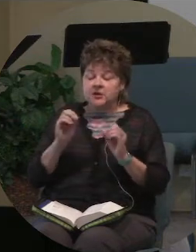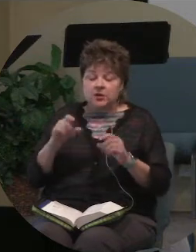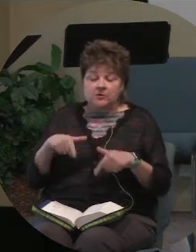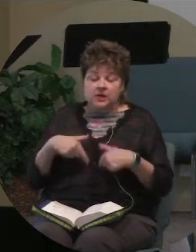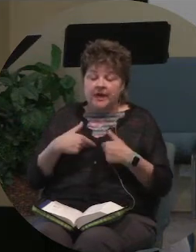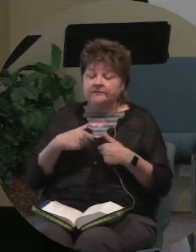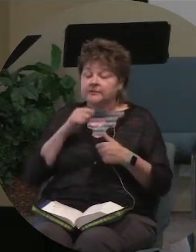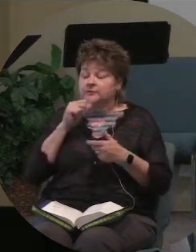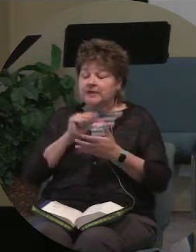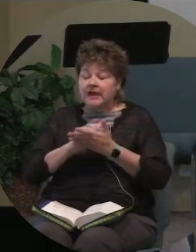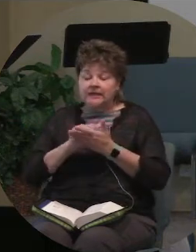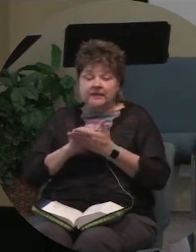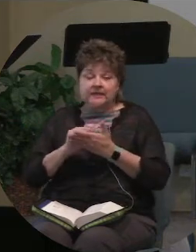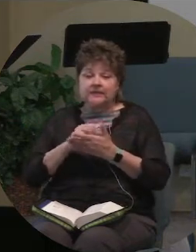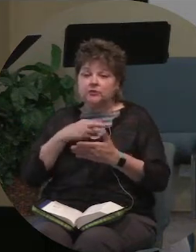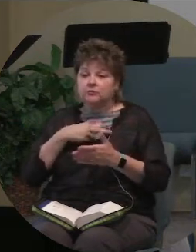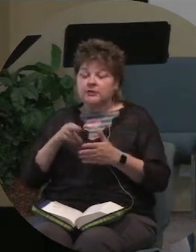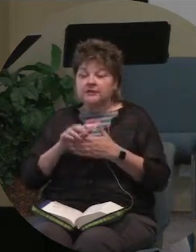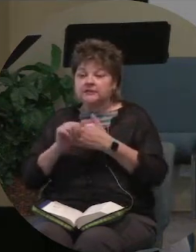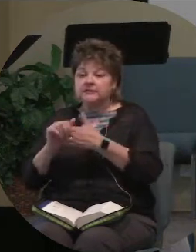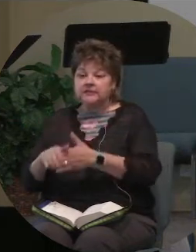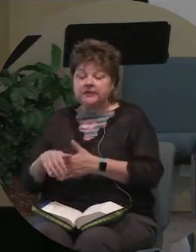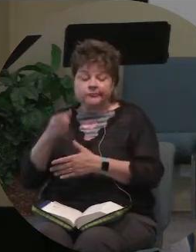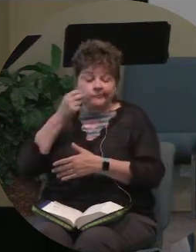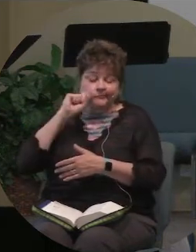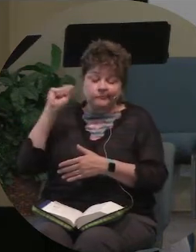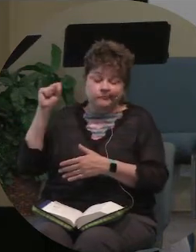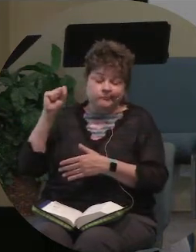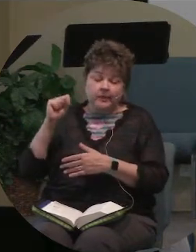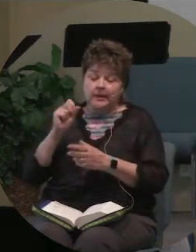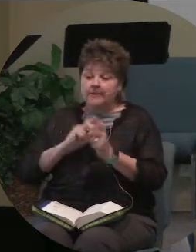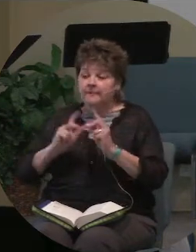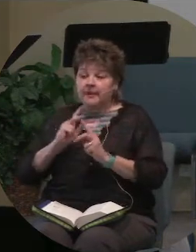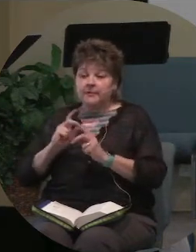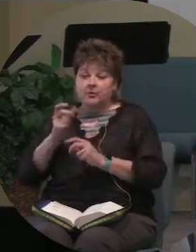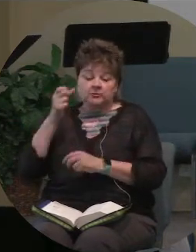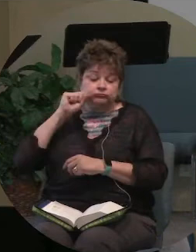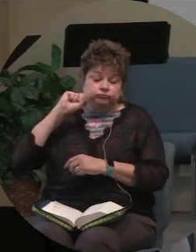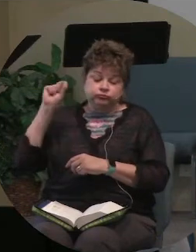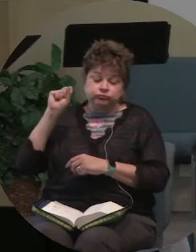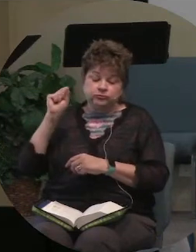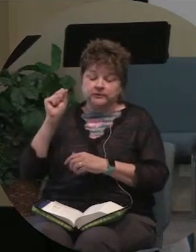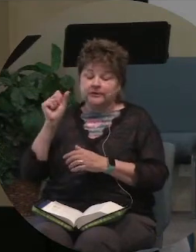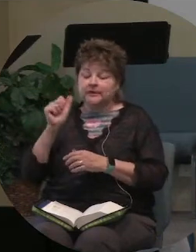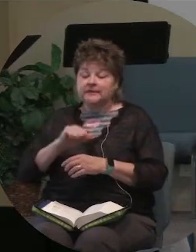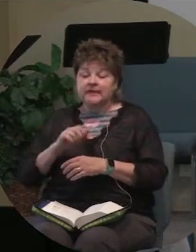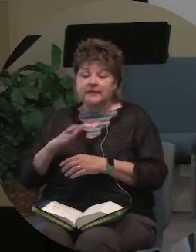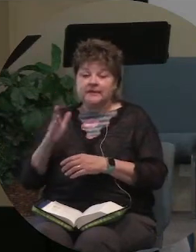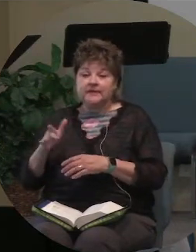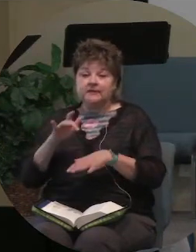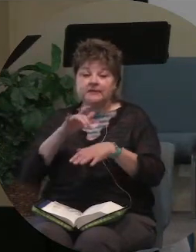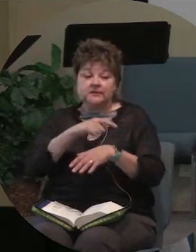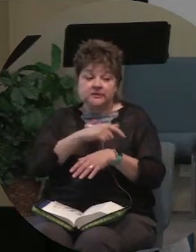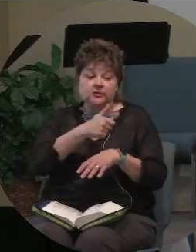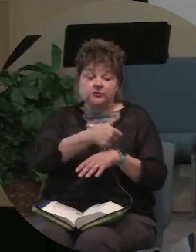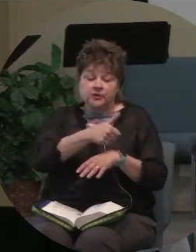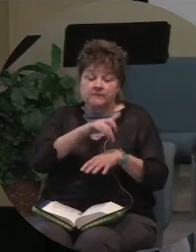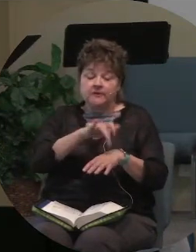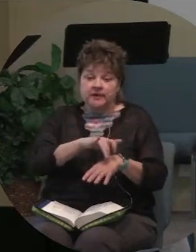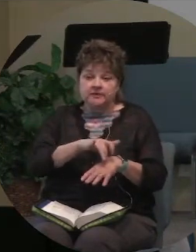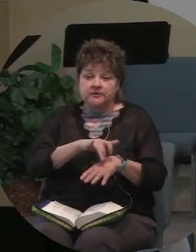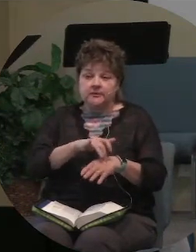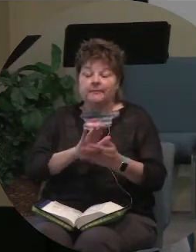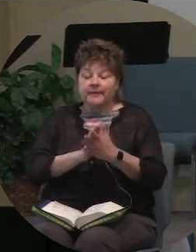didn't want anything to do with her. The public wanted nothing to do with her because anything she touched became unclean.